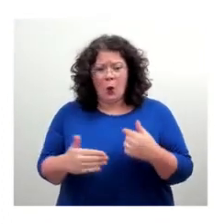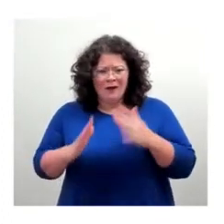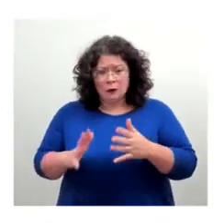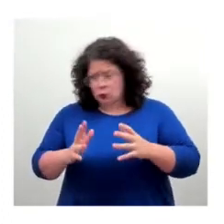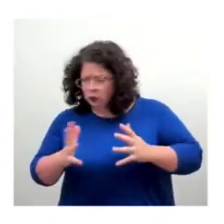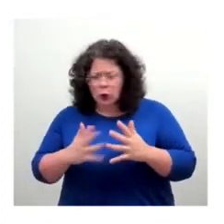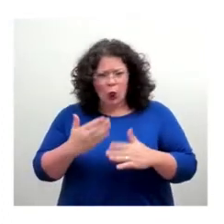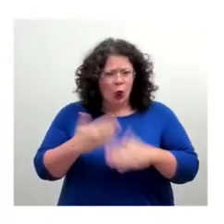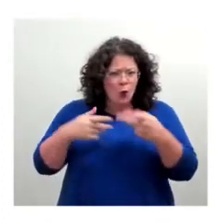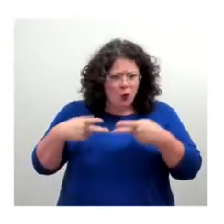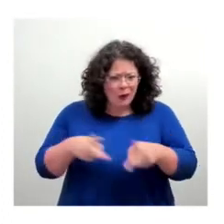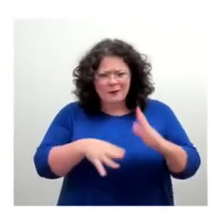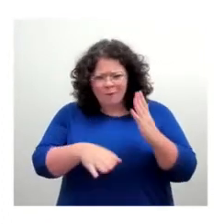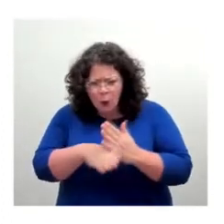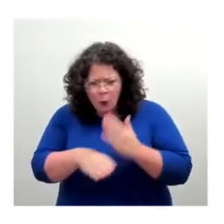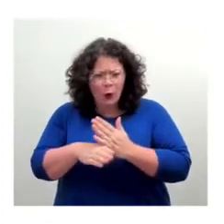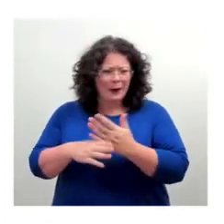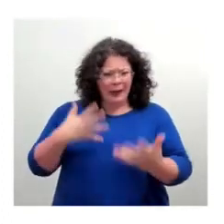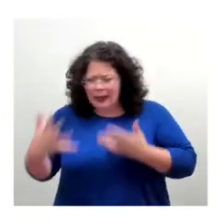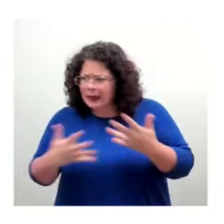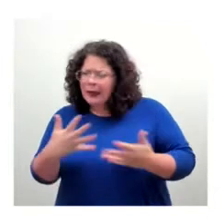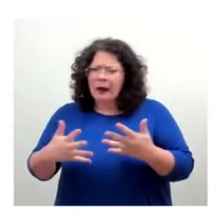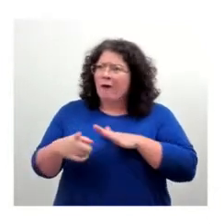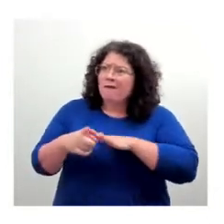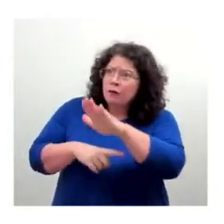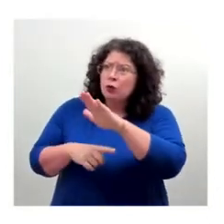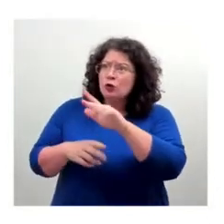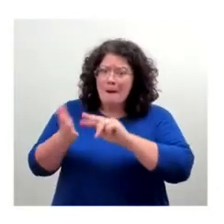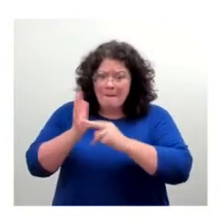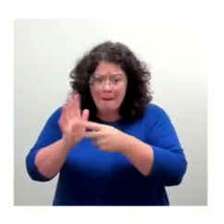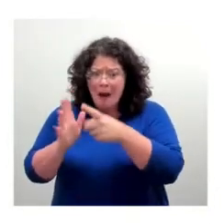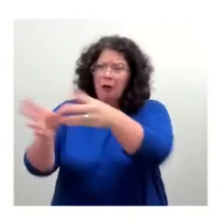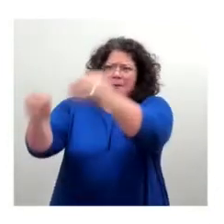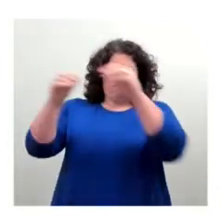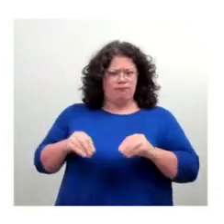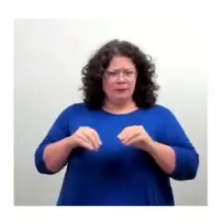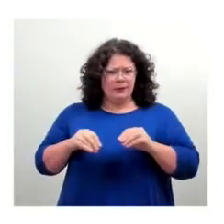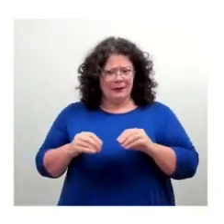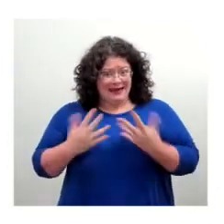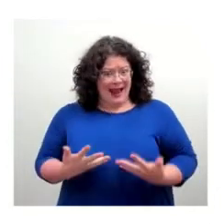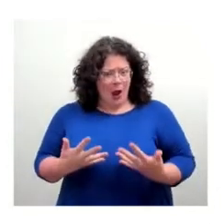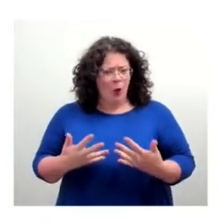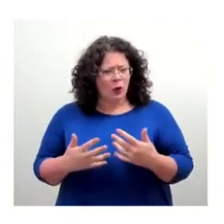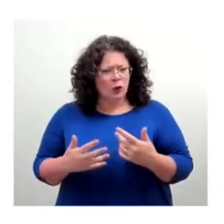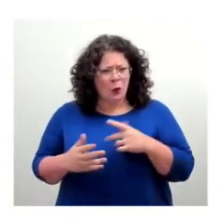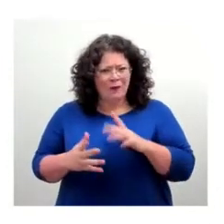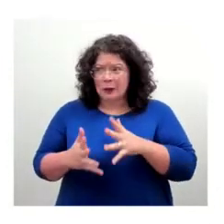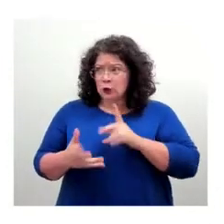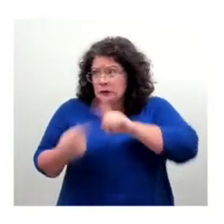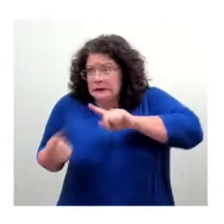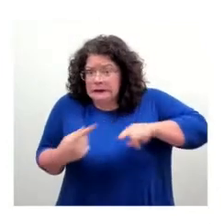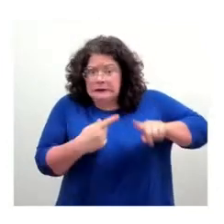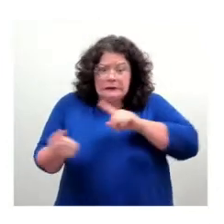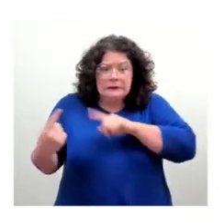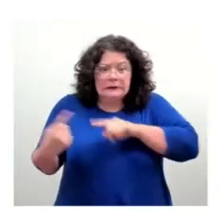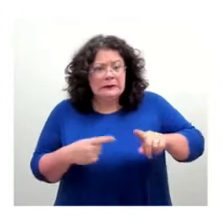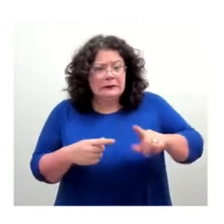March, what the BBC were doing, we were doing things like bite size, helping with homeschooling with our daily bite size